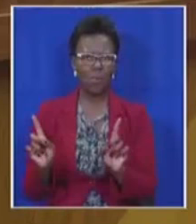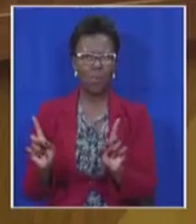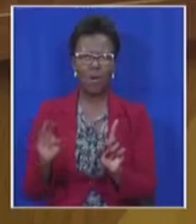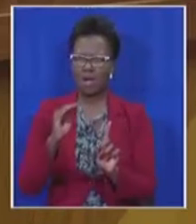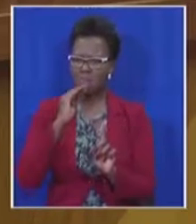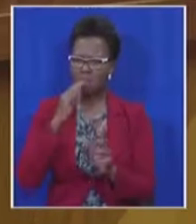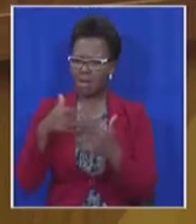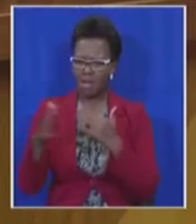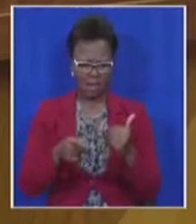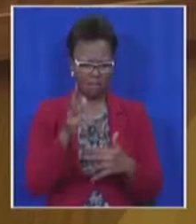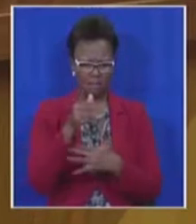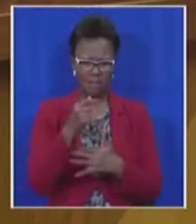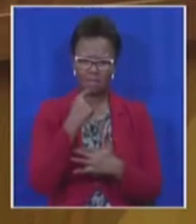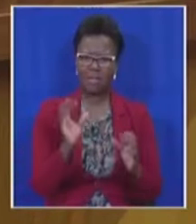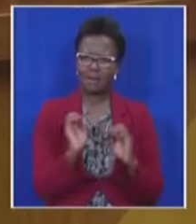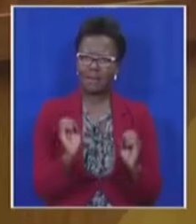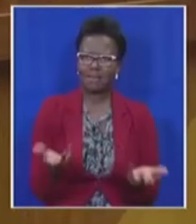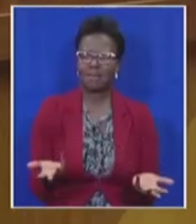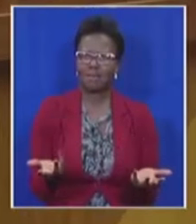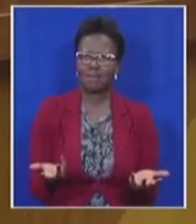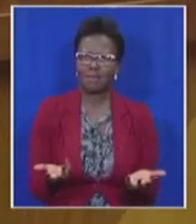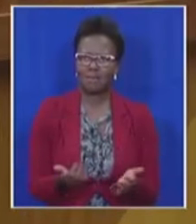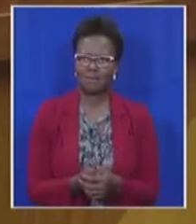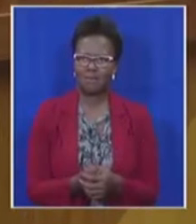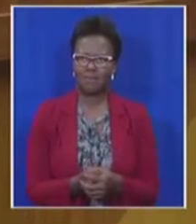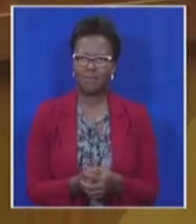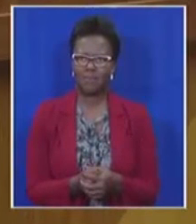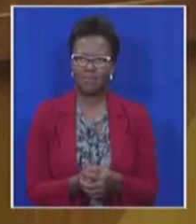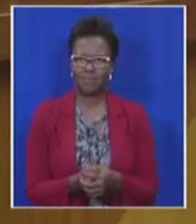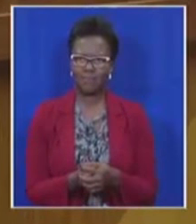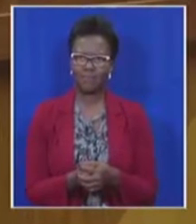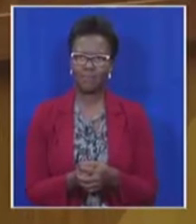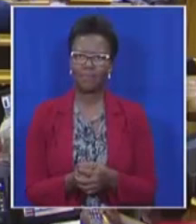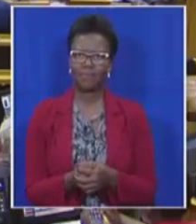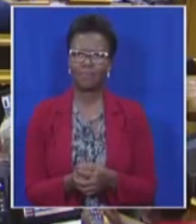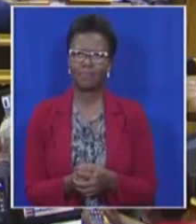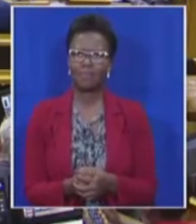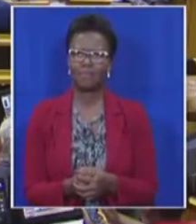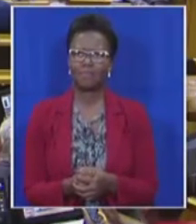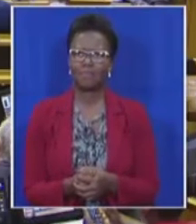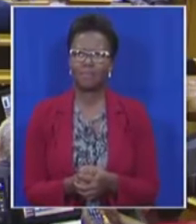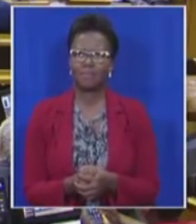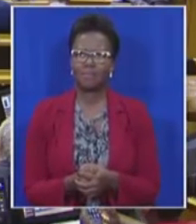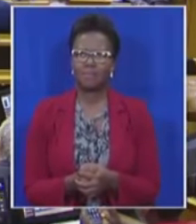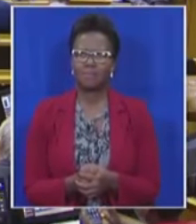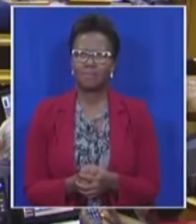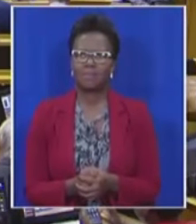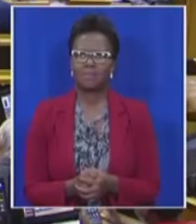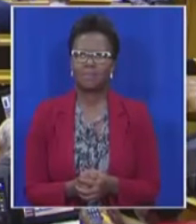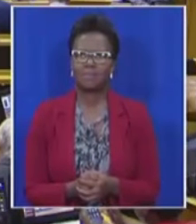been said in this House. I didn't. Point of order, Honourable Member. Honourable